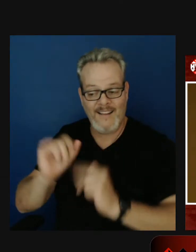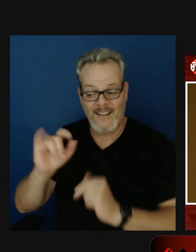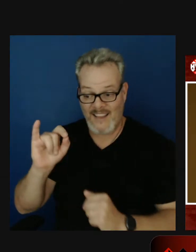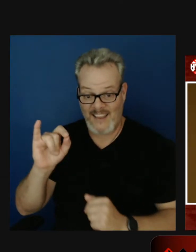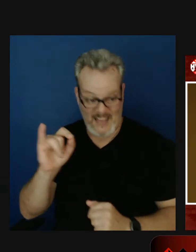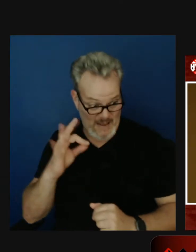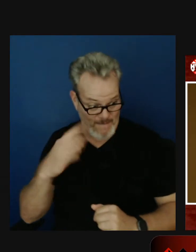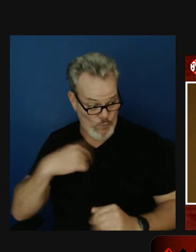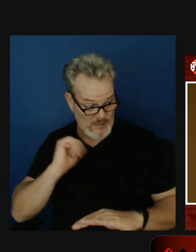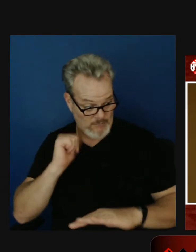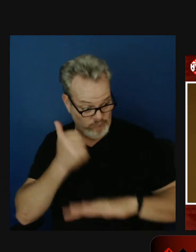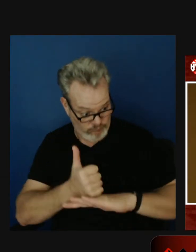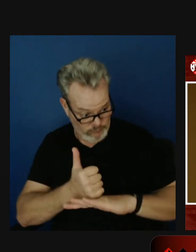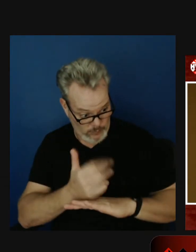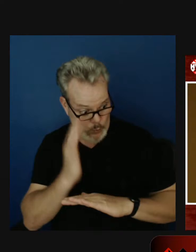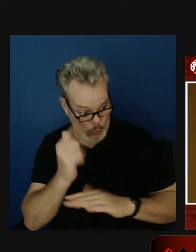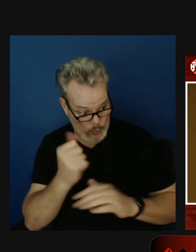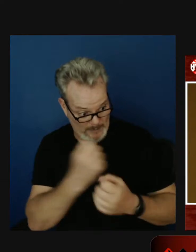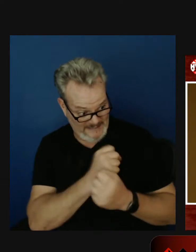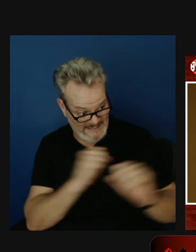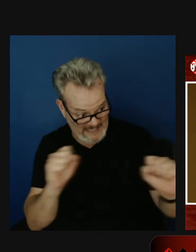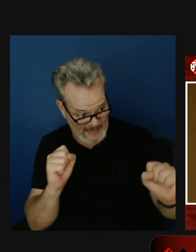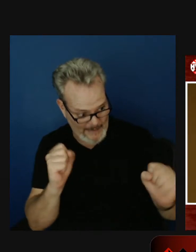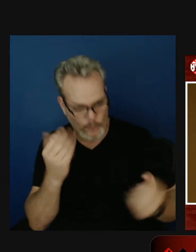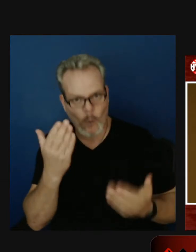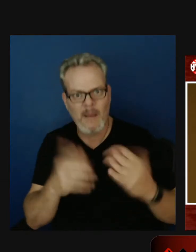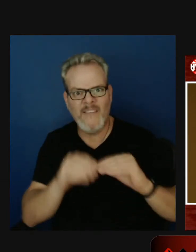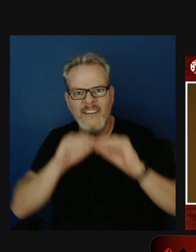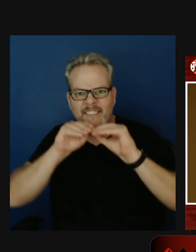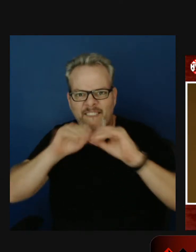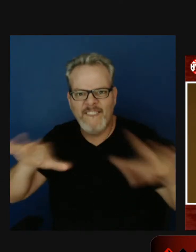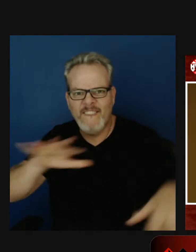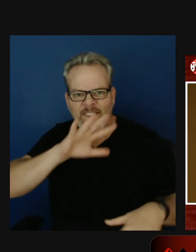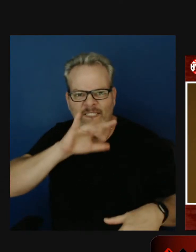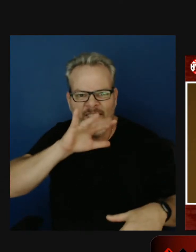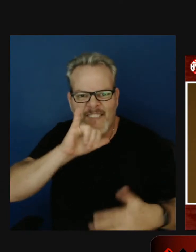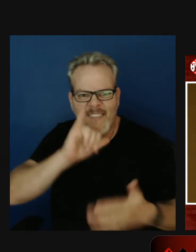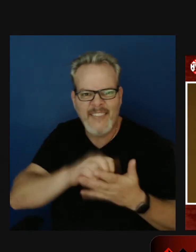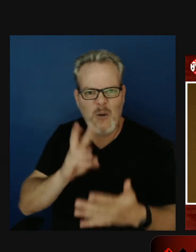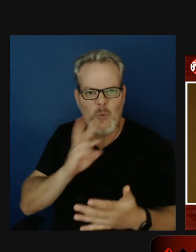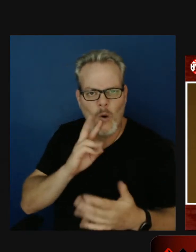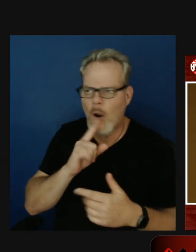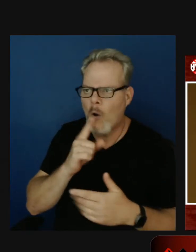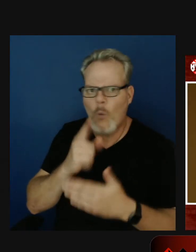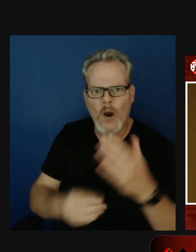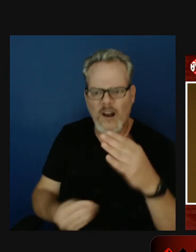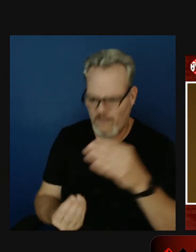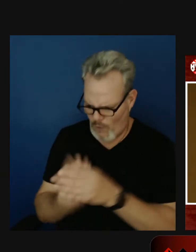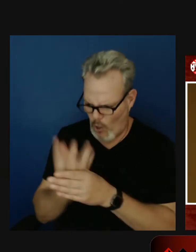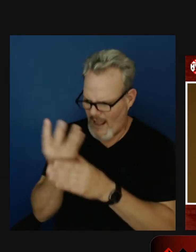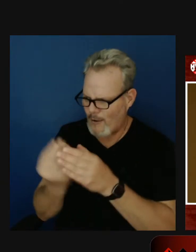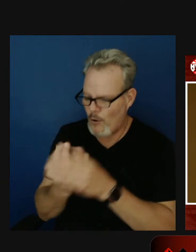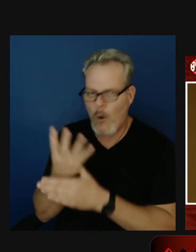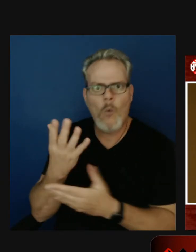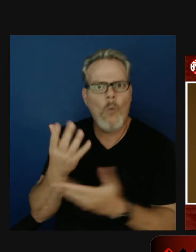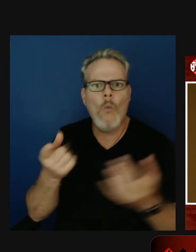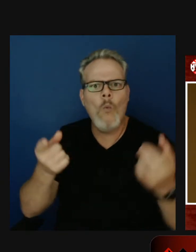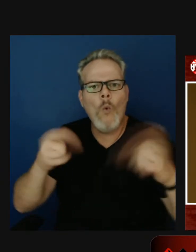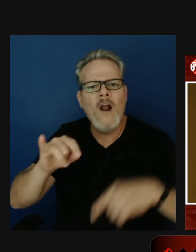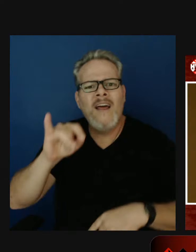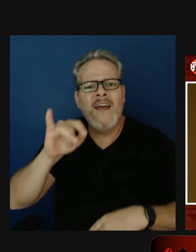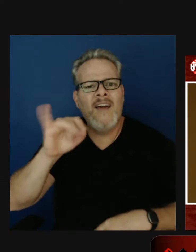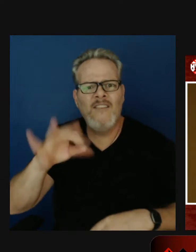safe? Is it going to contaminate groundwater if something spills? What if a volcano comes up underneath it? What if a big earthquake happens to